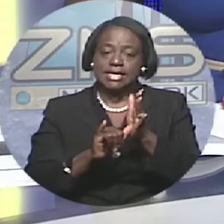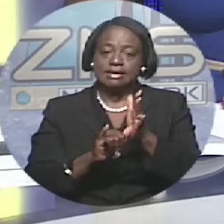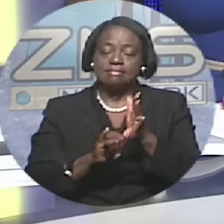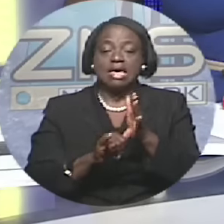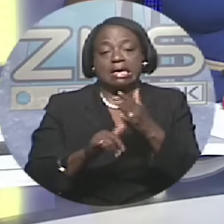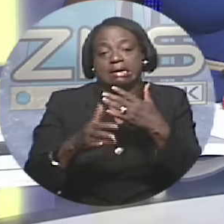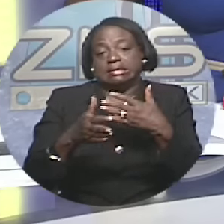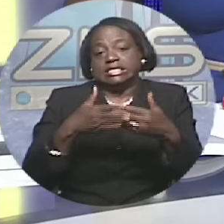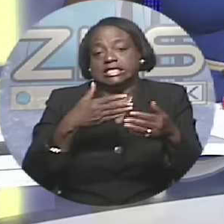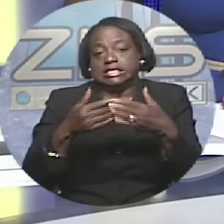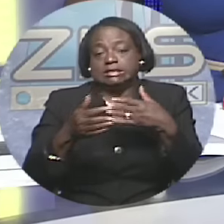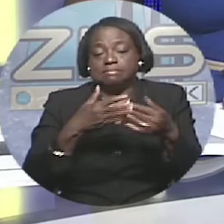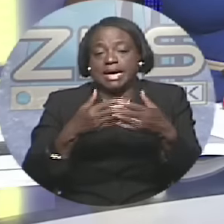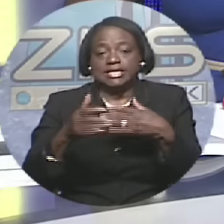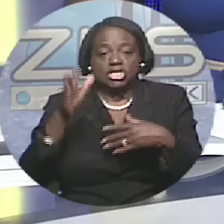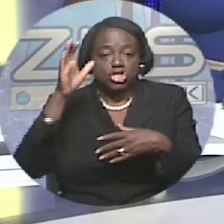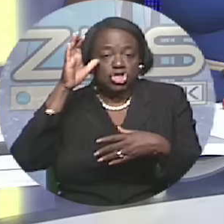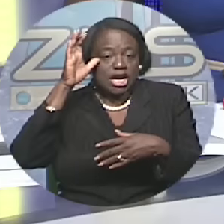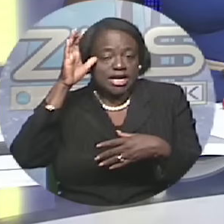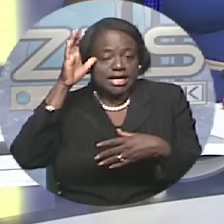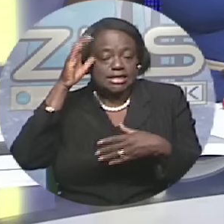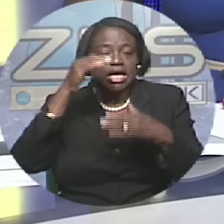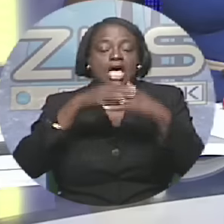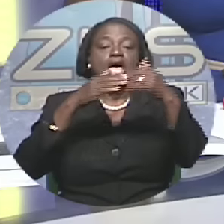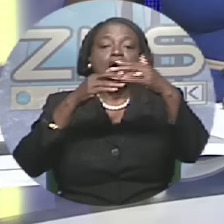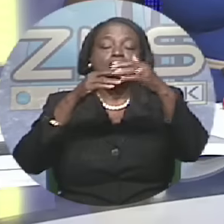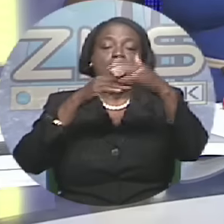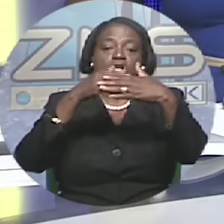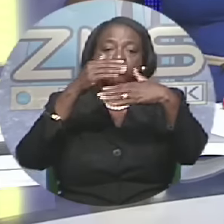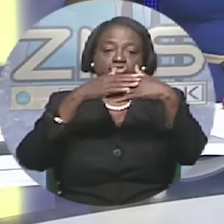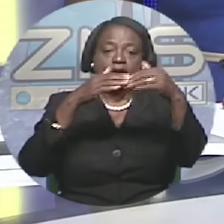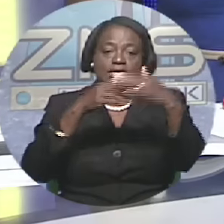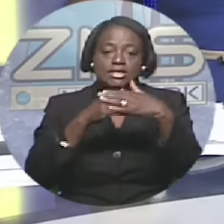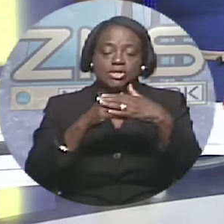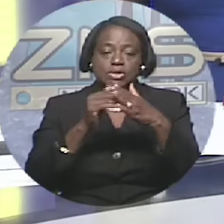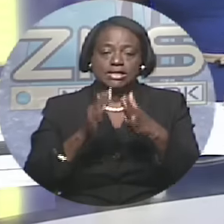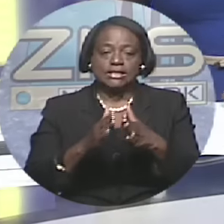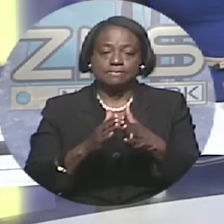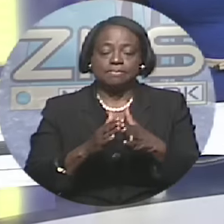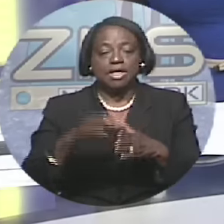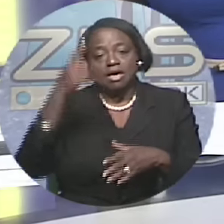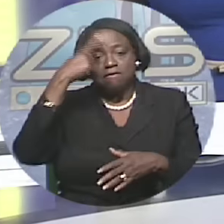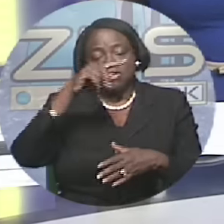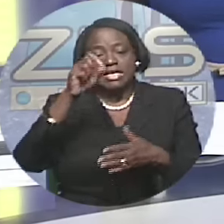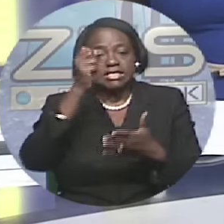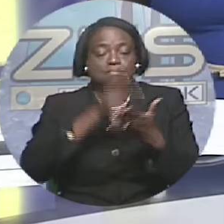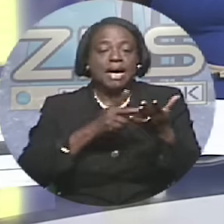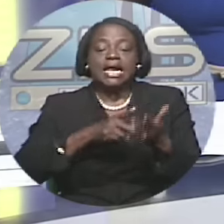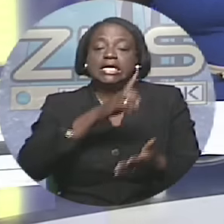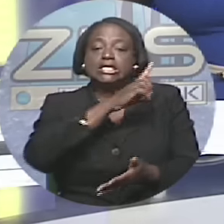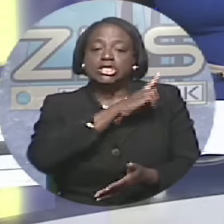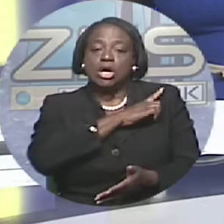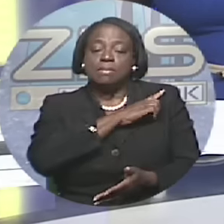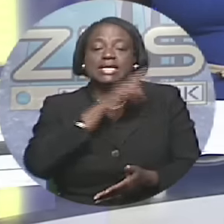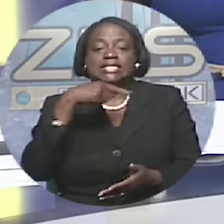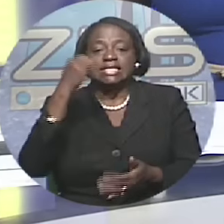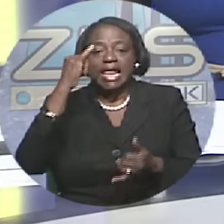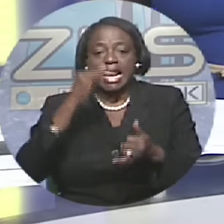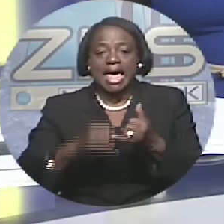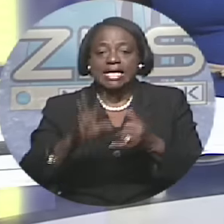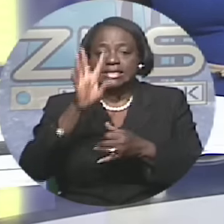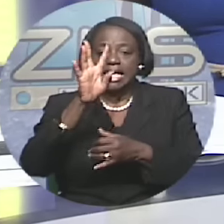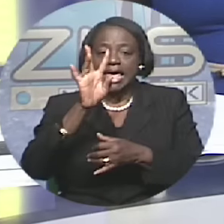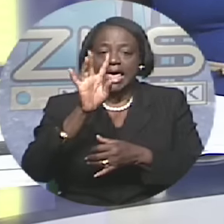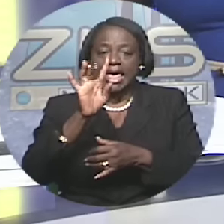America, the general contractor, and the unsupportive actions of the Bahamian government. Now, for his part, Dunlap said the last 8 months were filled